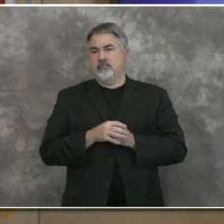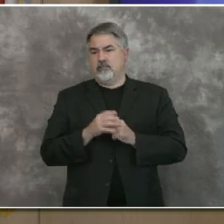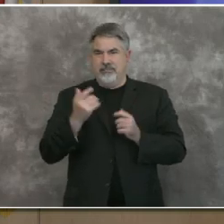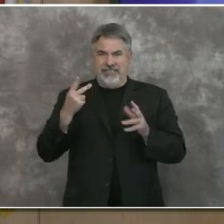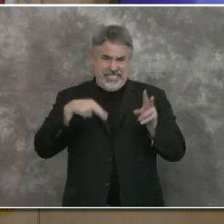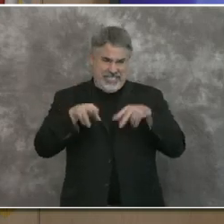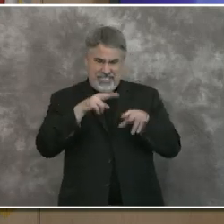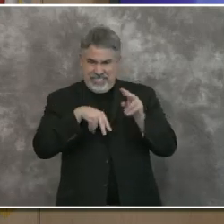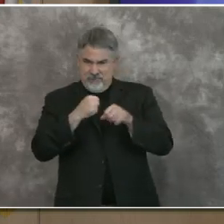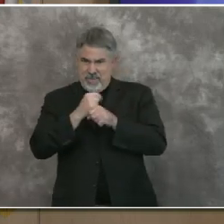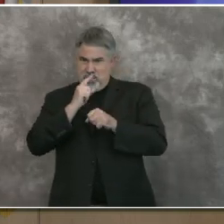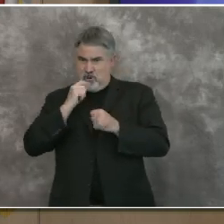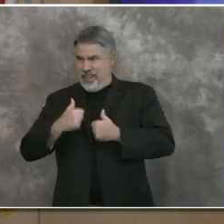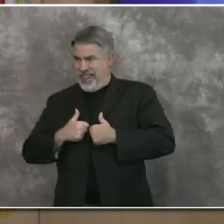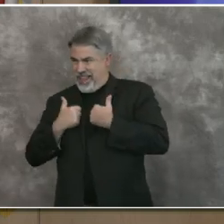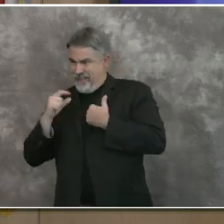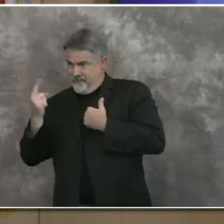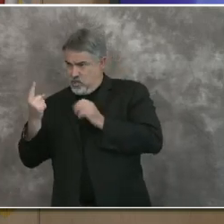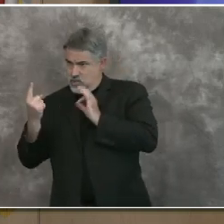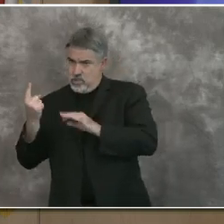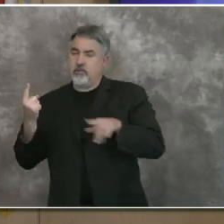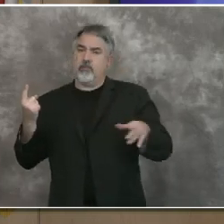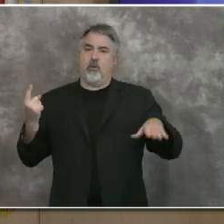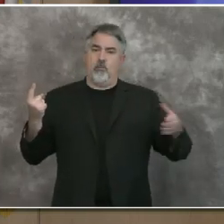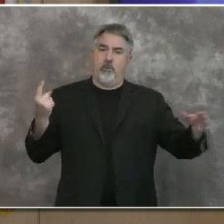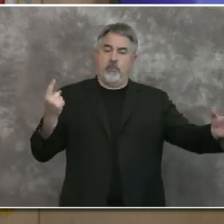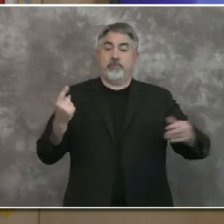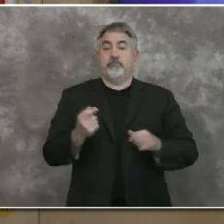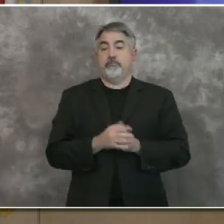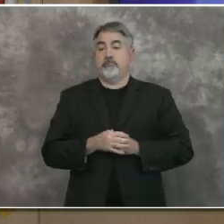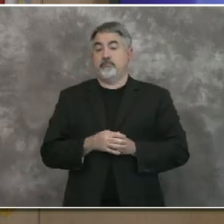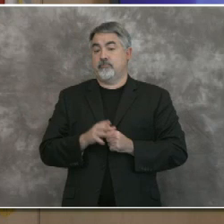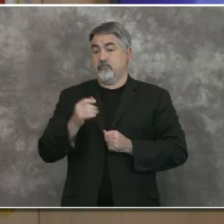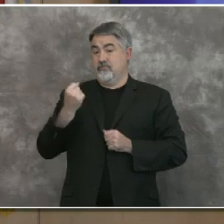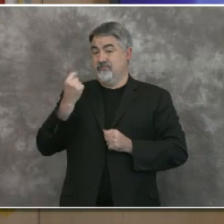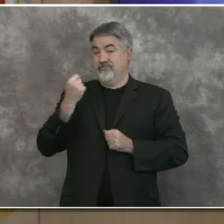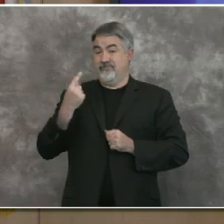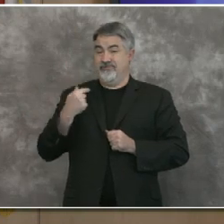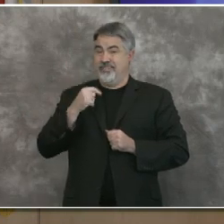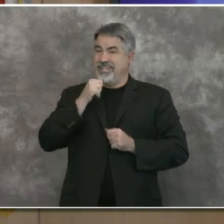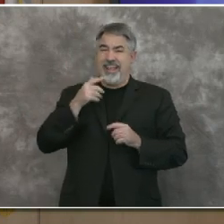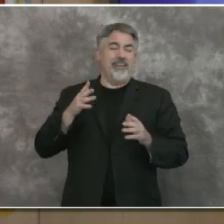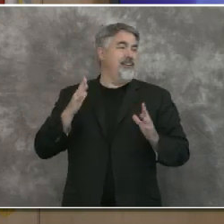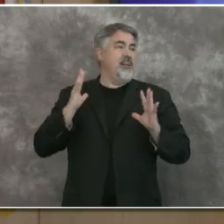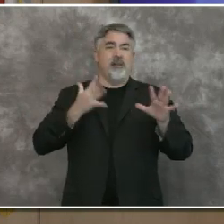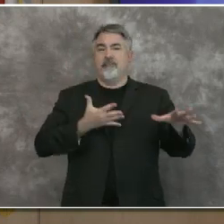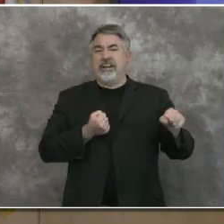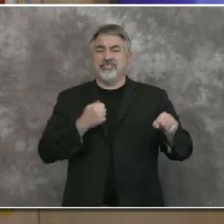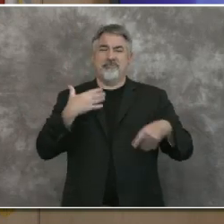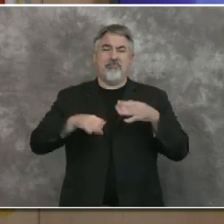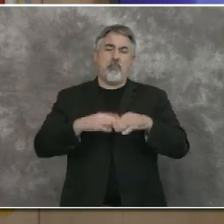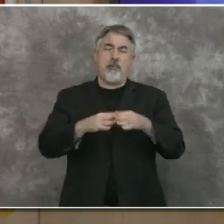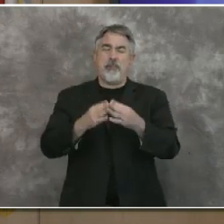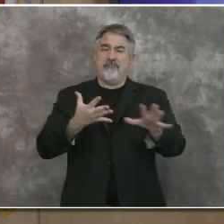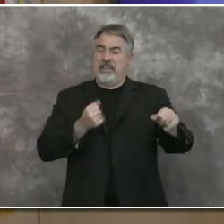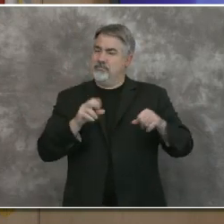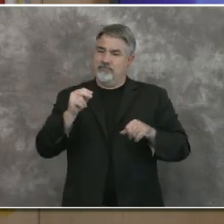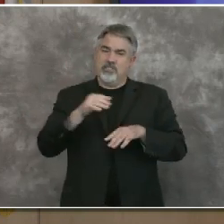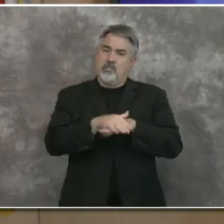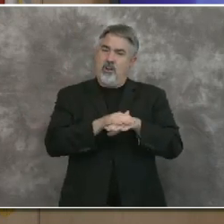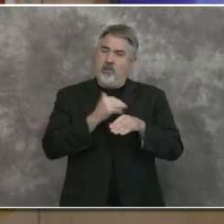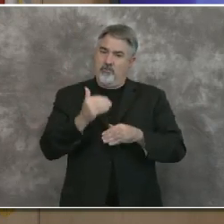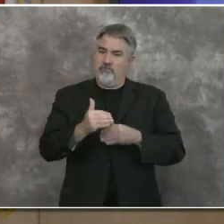lives. But we understand that that's still not fast enough for people who are out of work, merchants who have shuttered